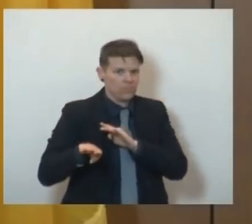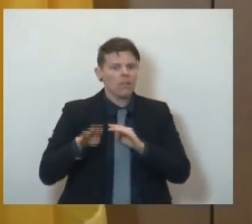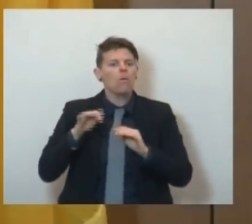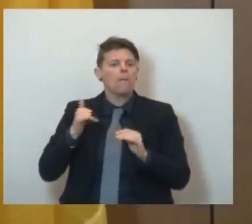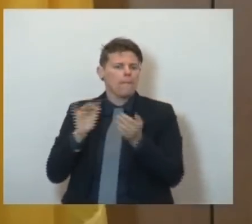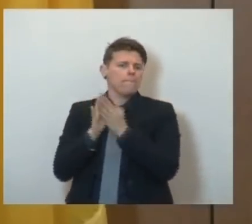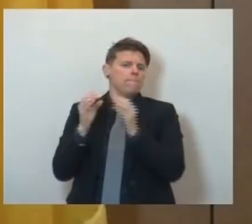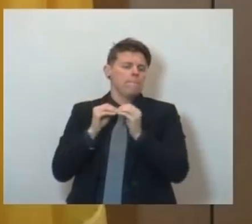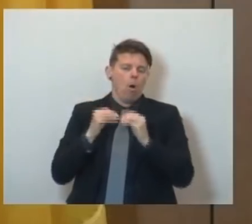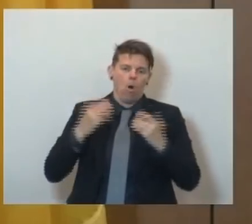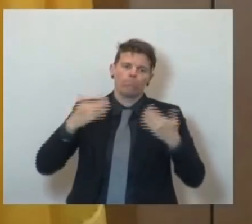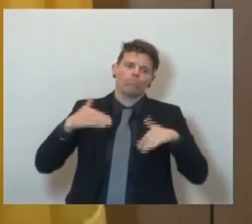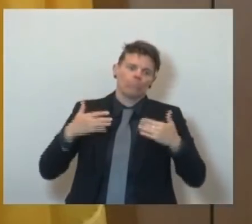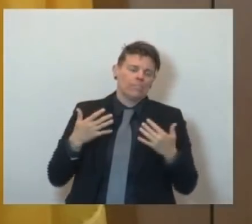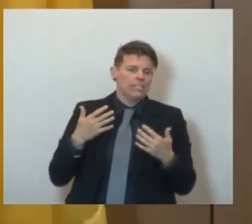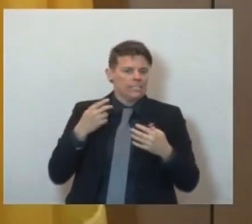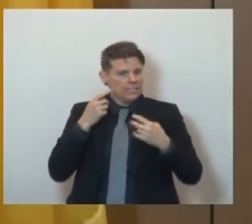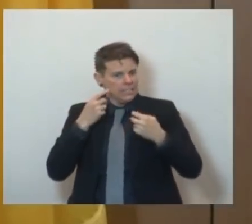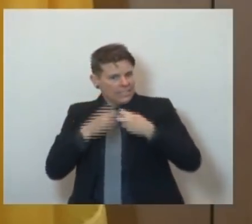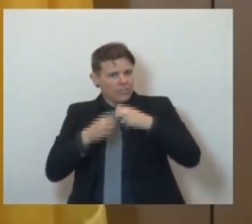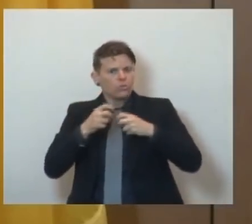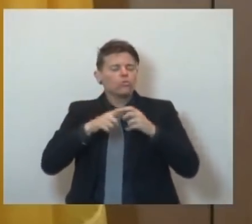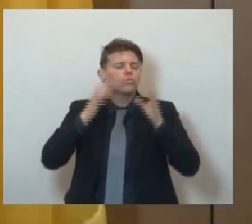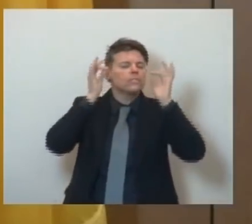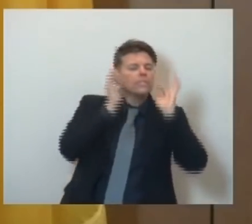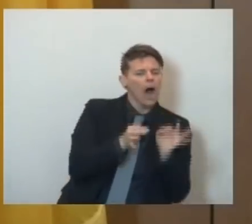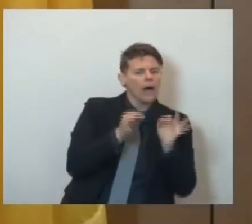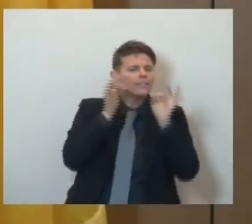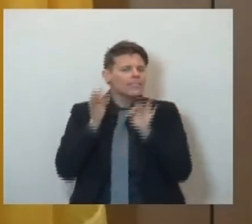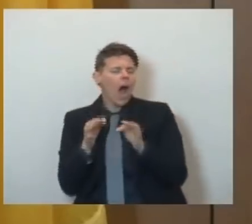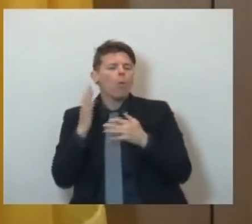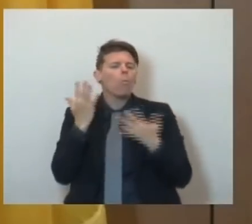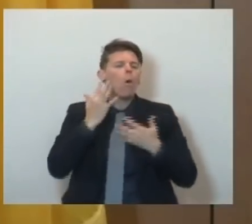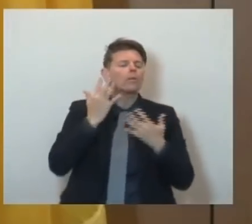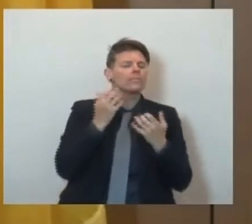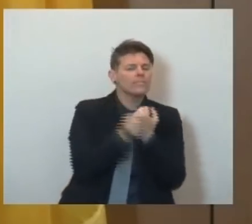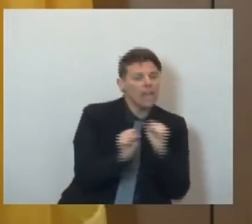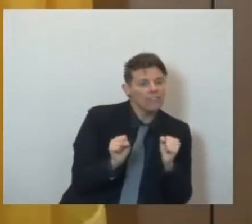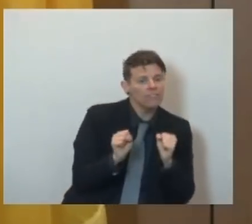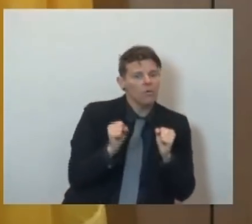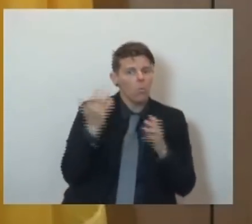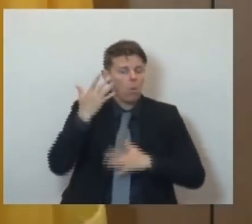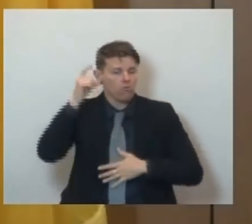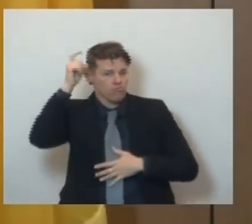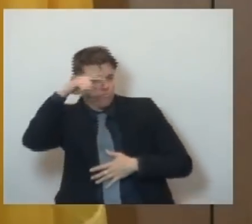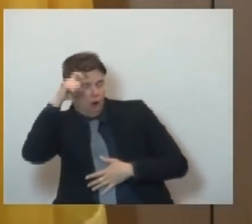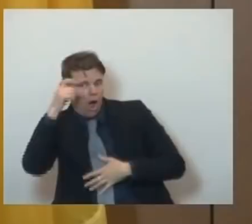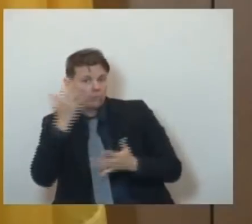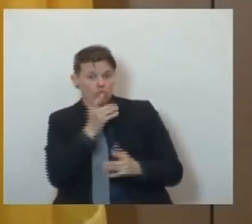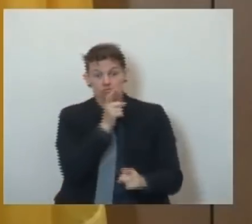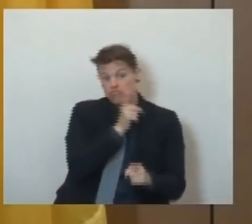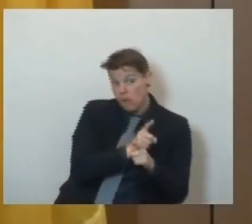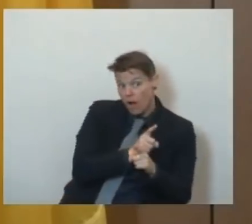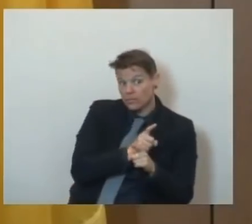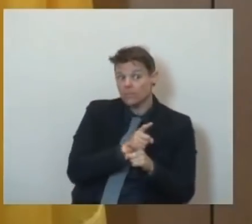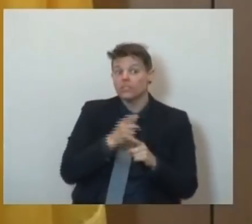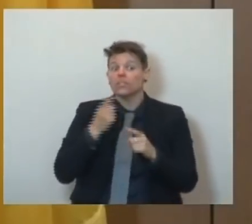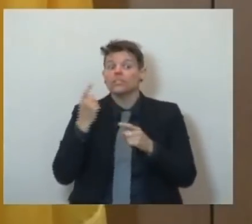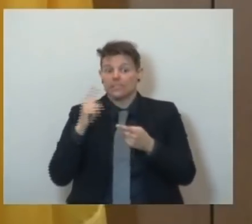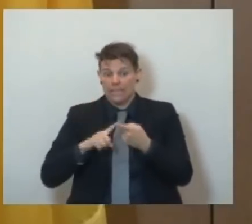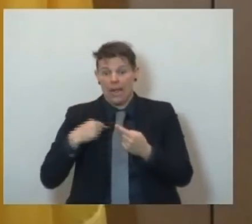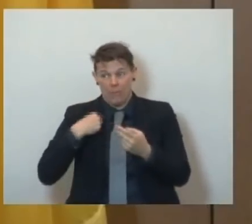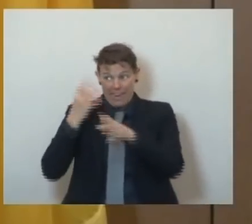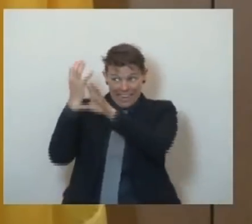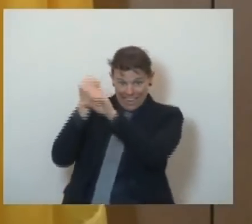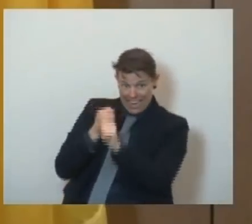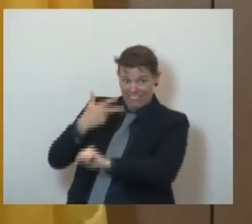to determine safe, practical, prudent practices until you have a vaccine. Because when